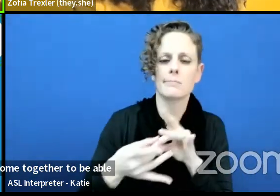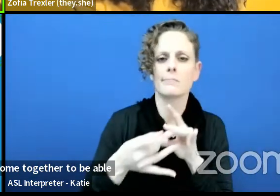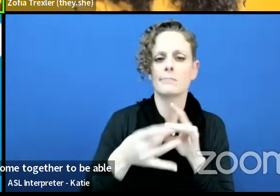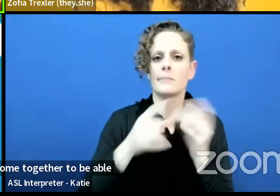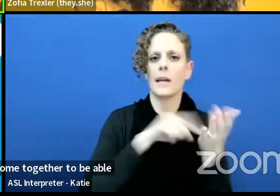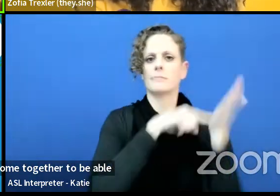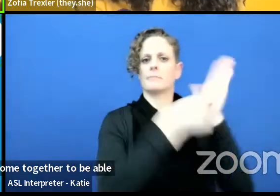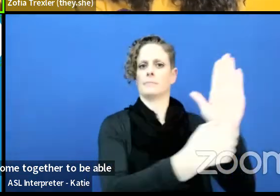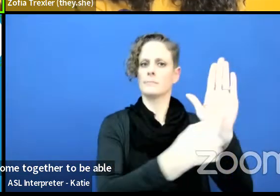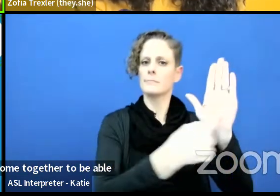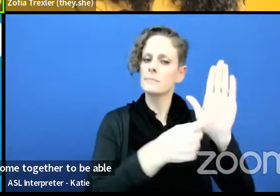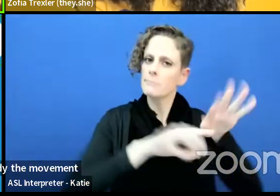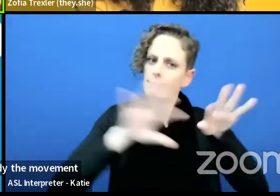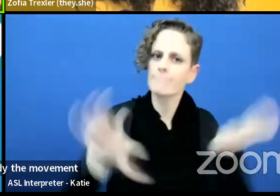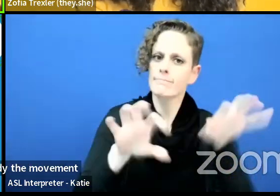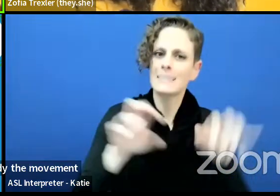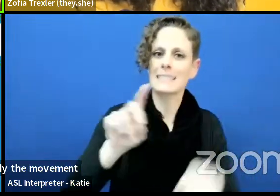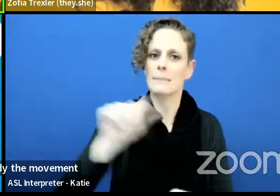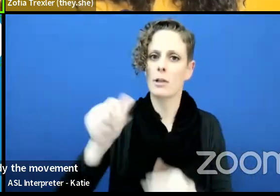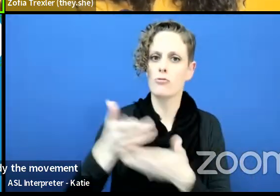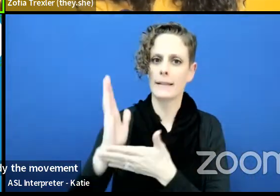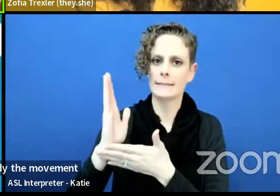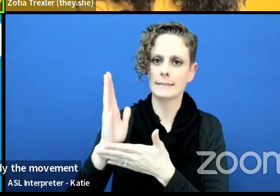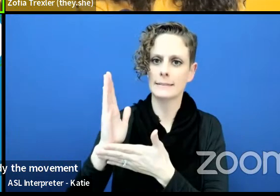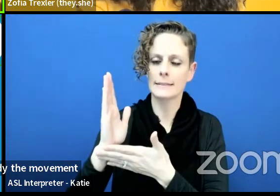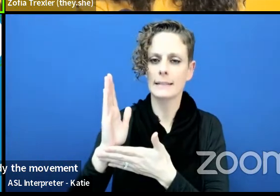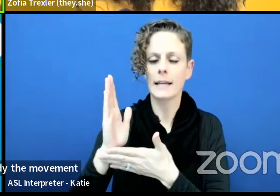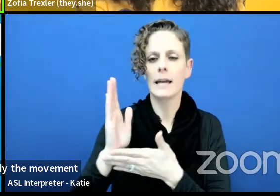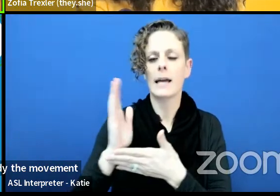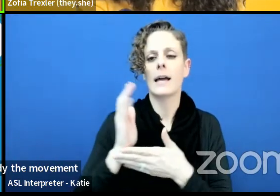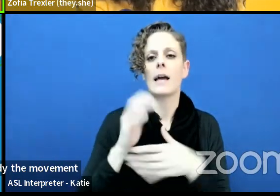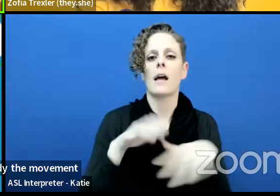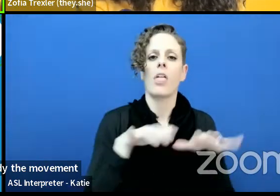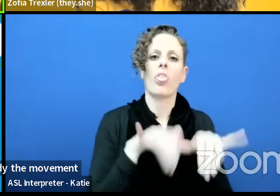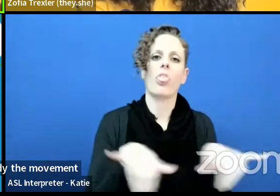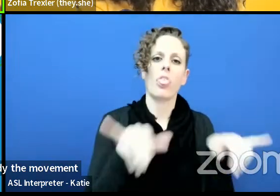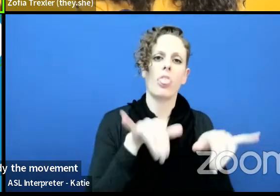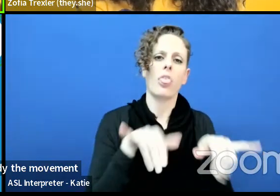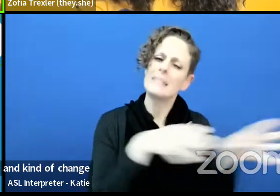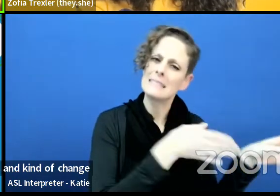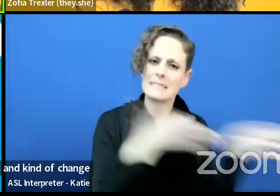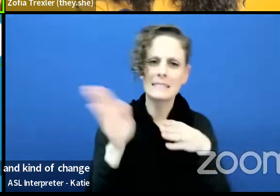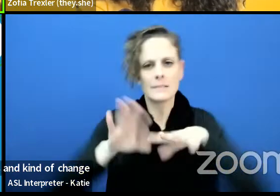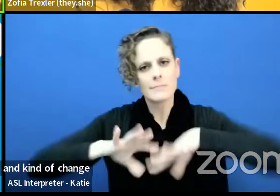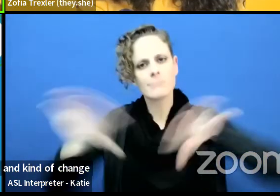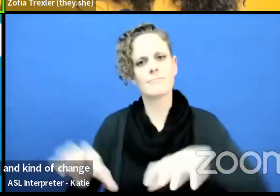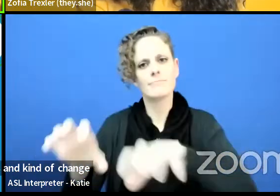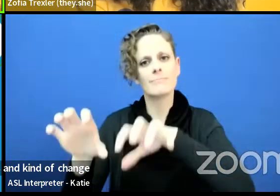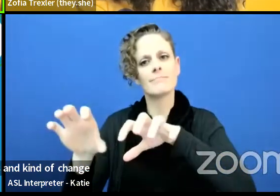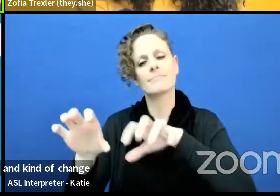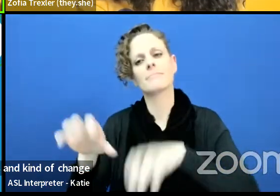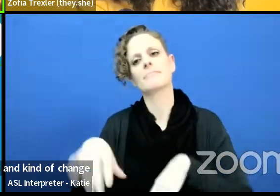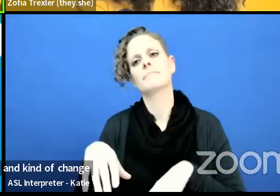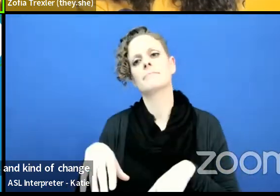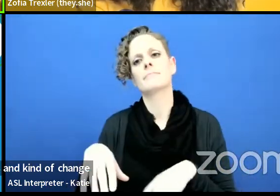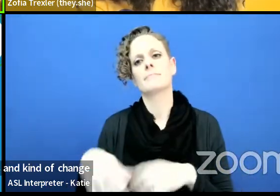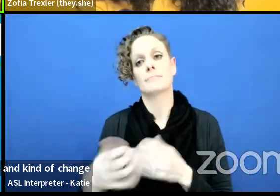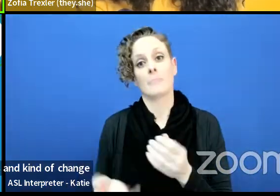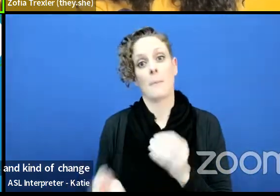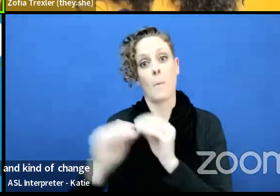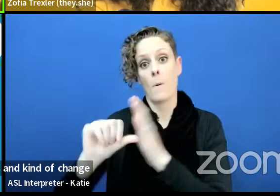of disability rights and kind of change the momentum and how things are seen. More so now than ever